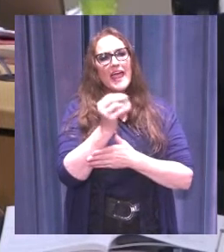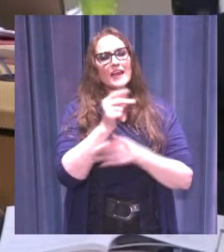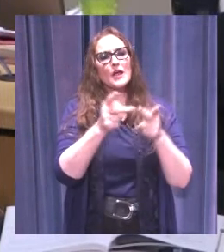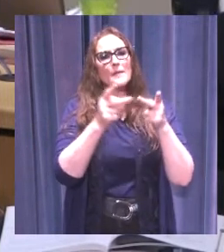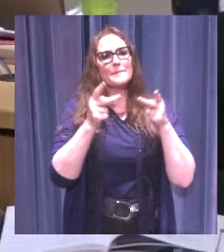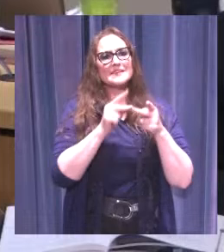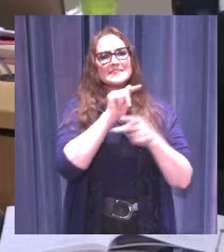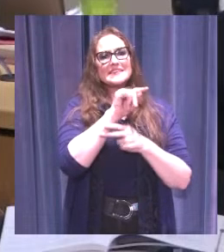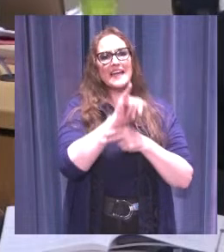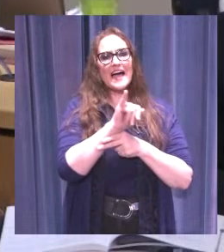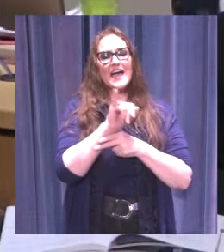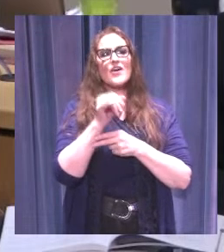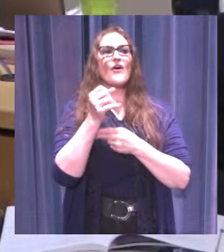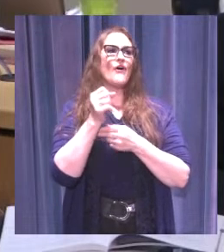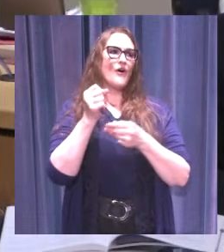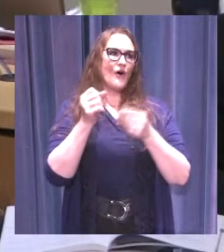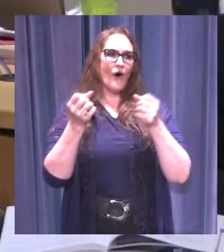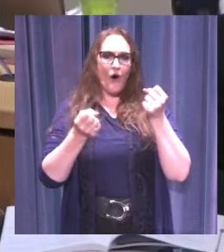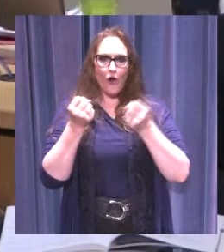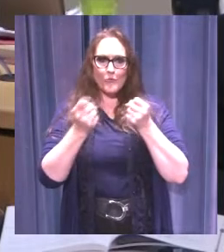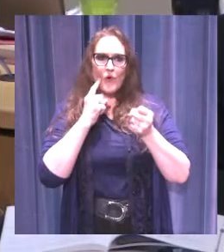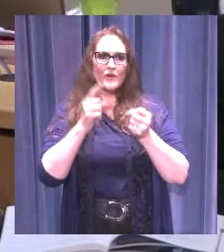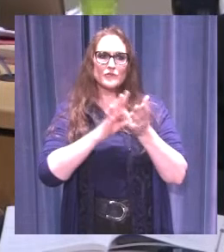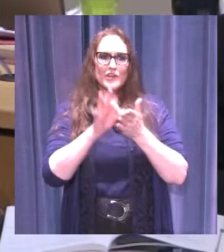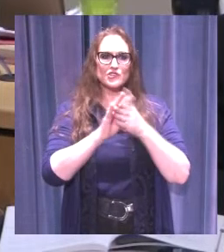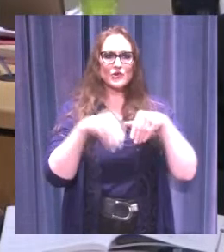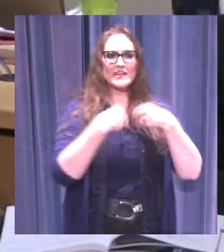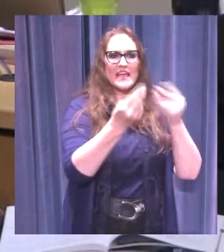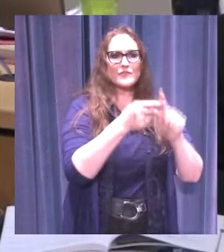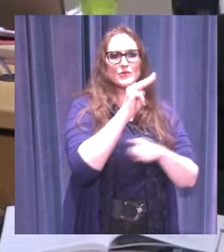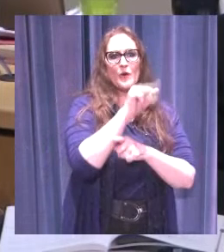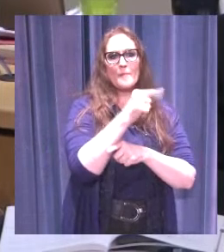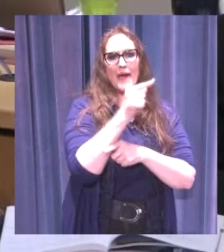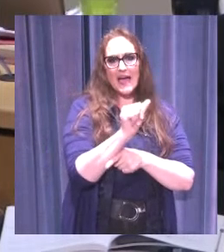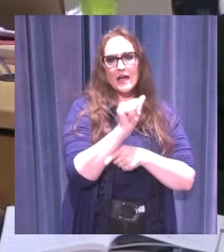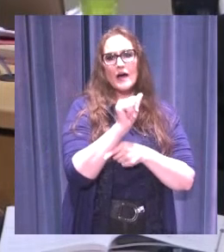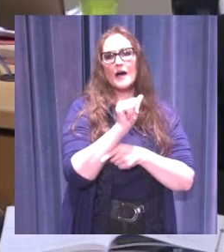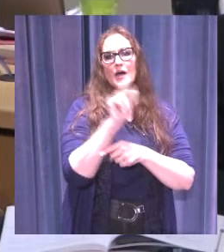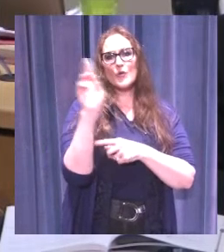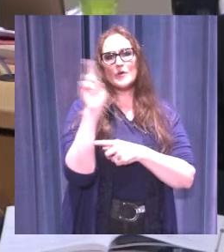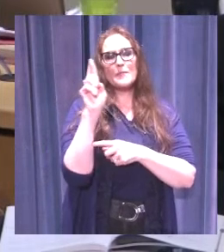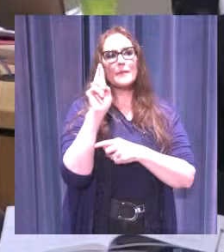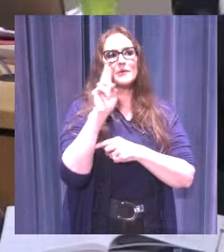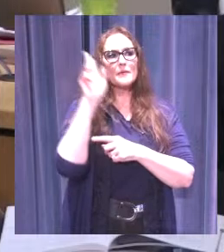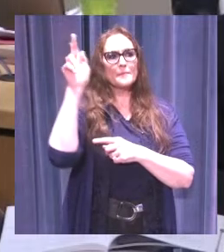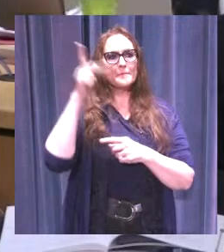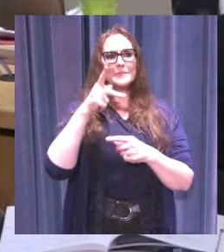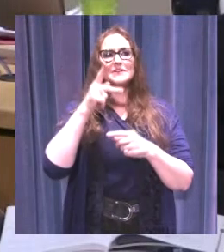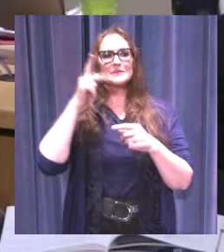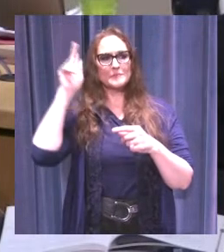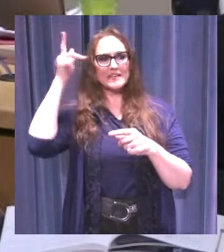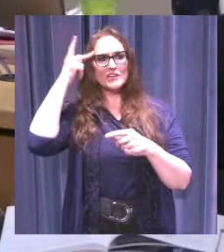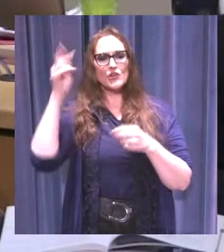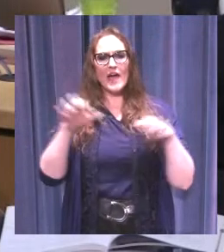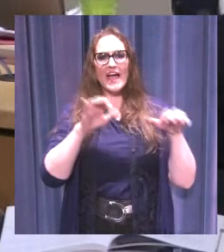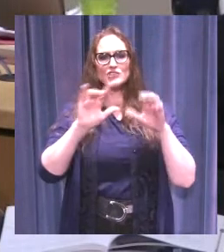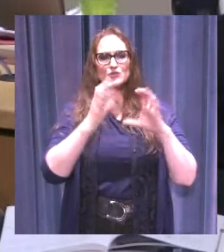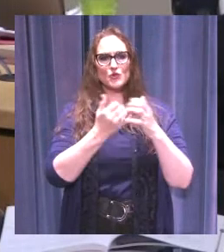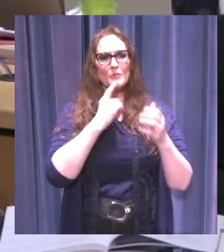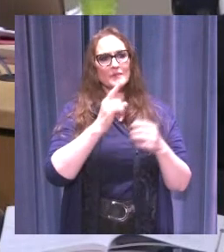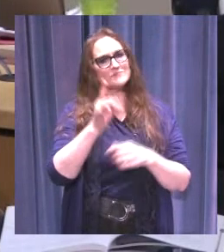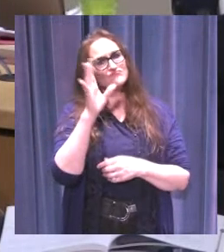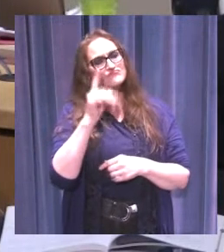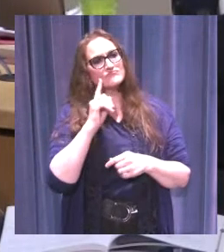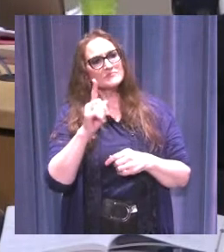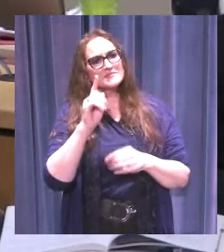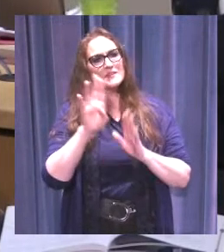TI Automotive Treasurer, she gave money to MAGA Republican political action groups. I'm deeply saddened that the individual with these types of backwards